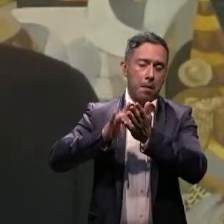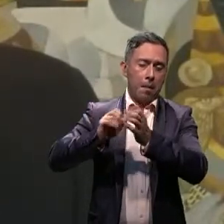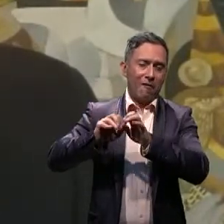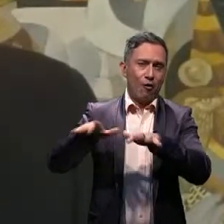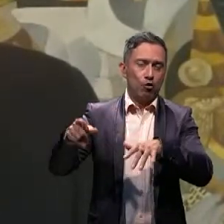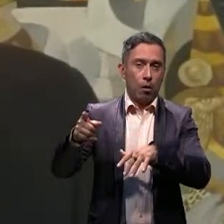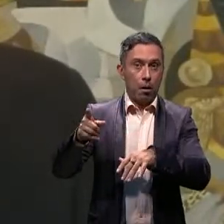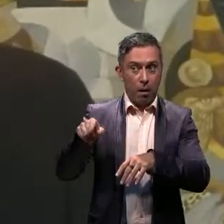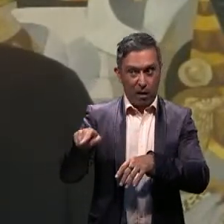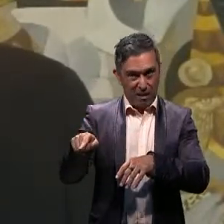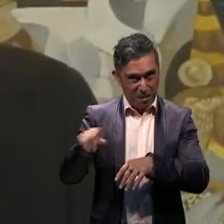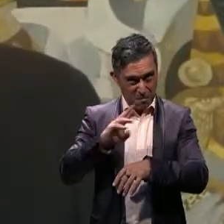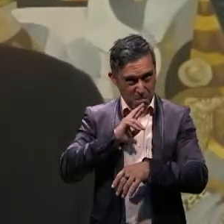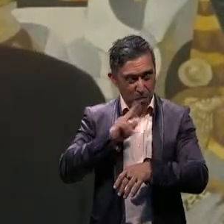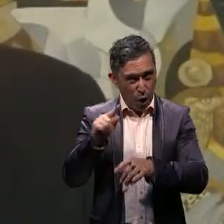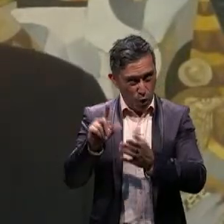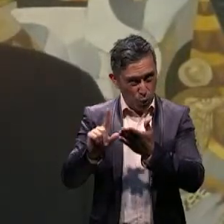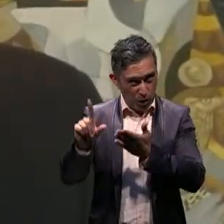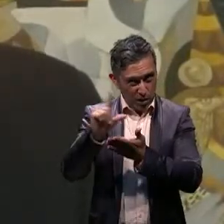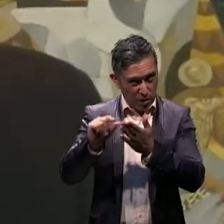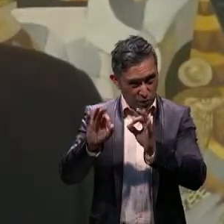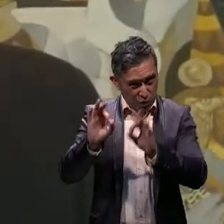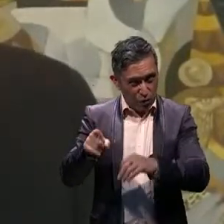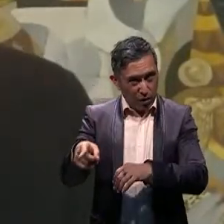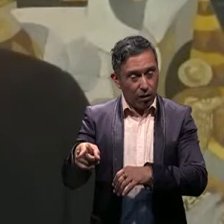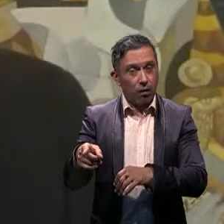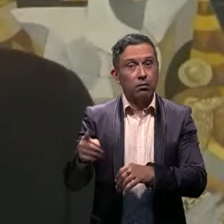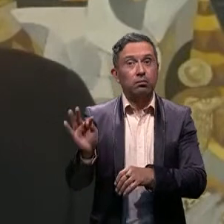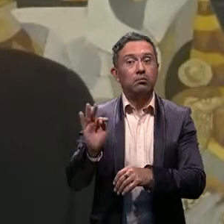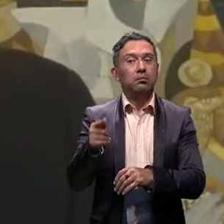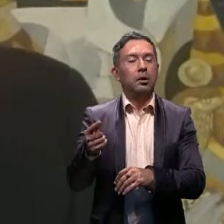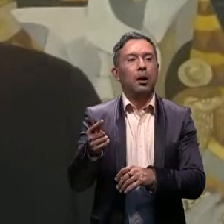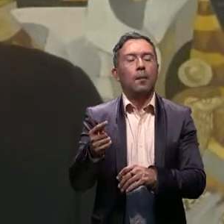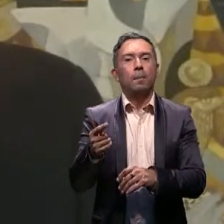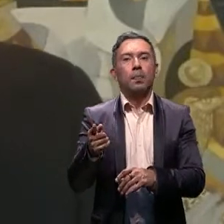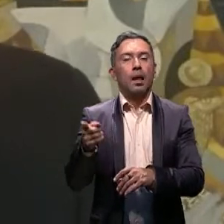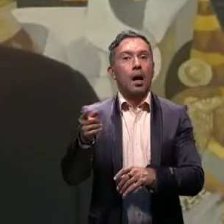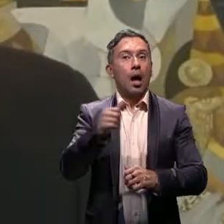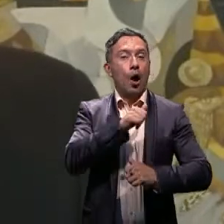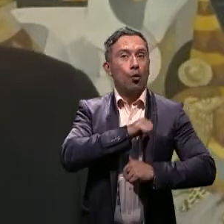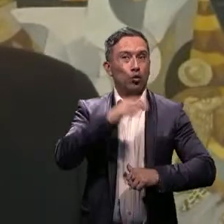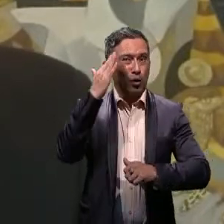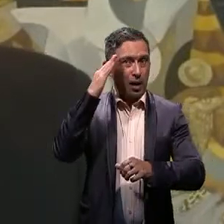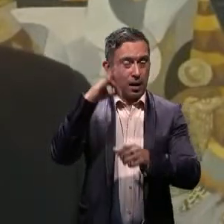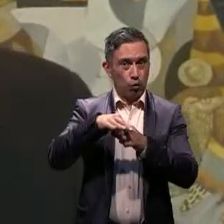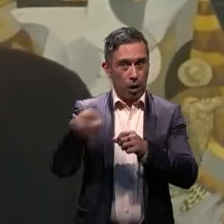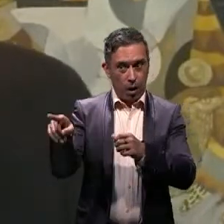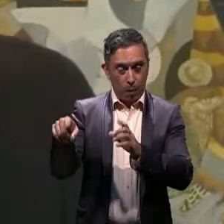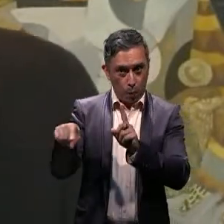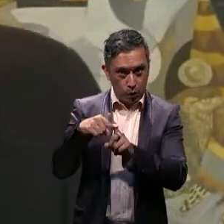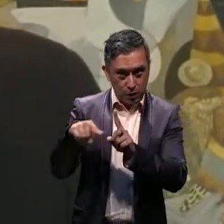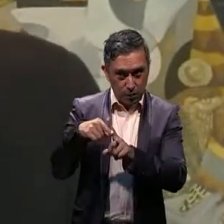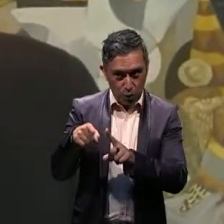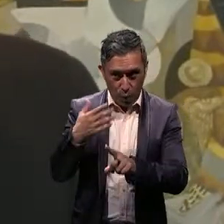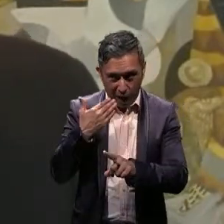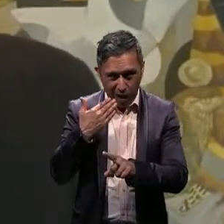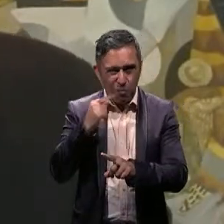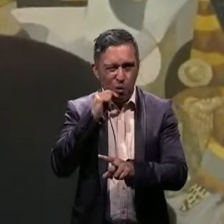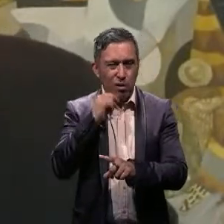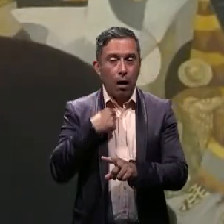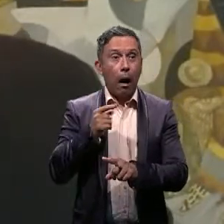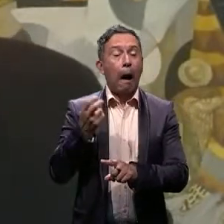or truthful tweets, to say it in a very clear manner, even though this is not positive for the electoral authority.